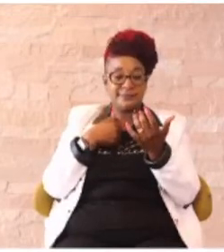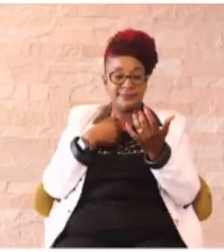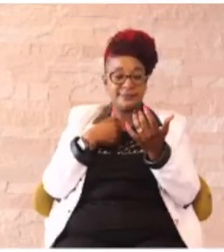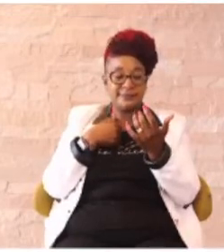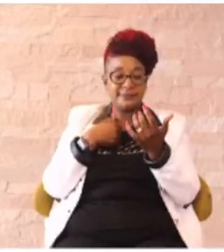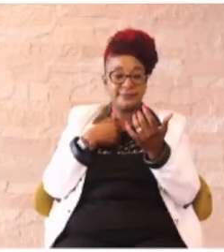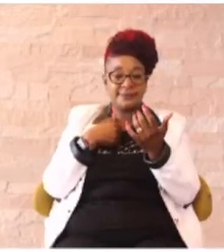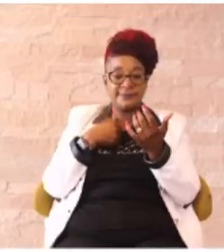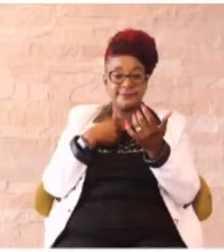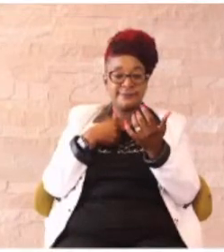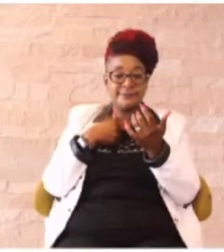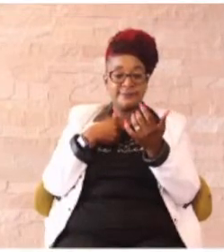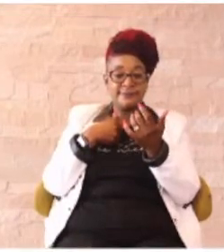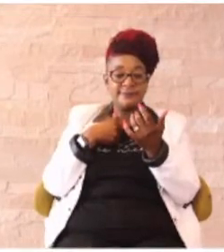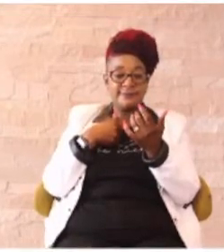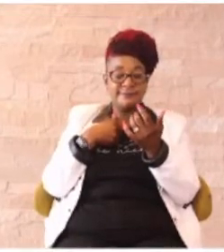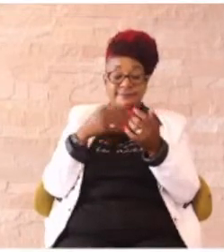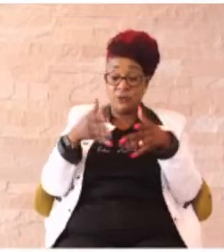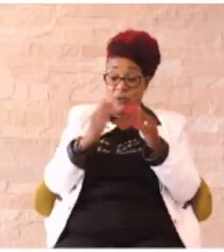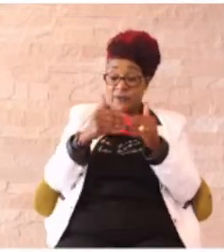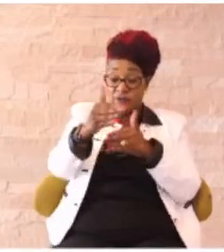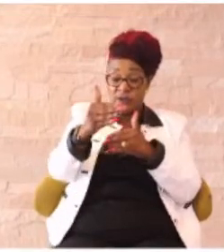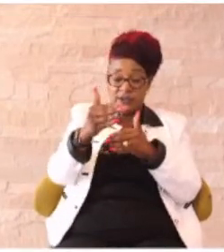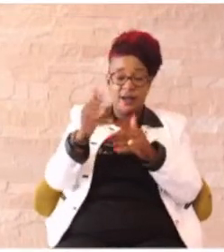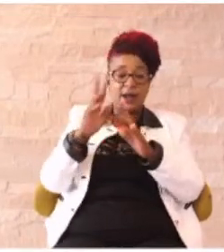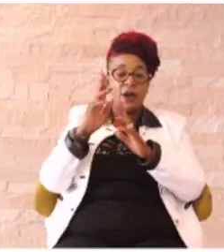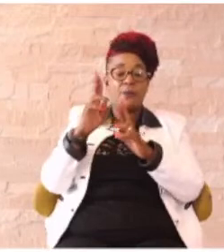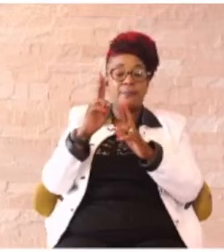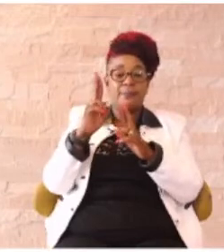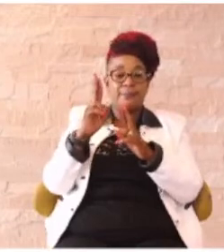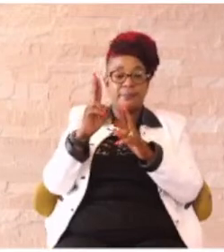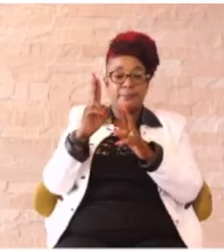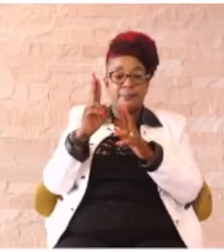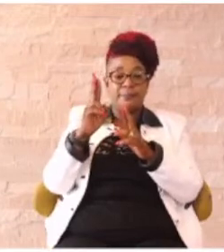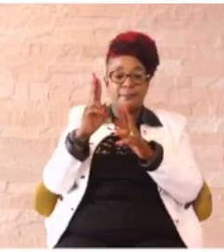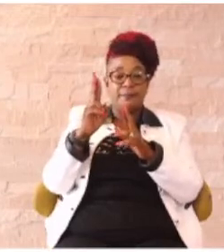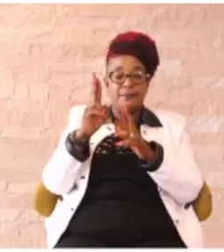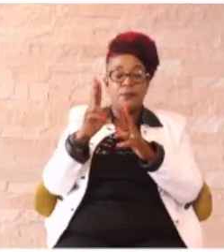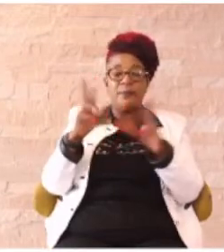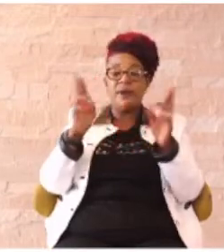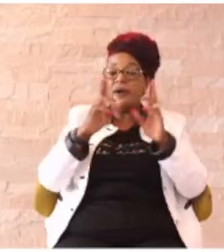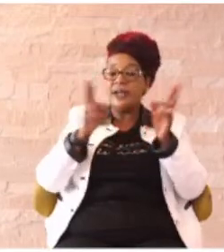For the way forward, I hope Siiqqee will be ready